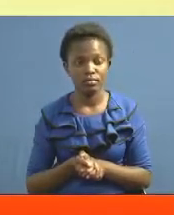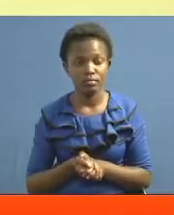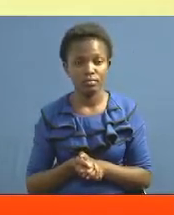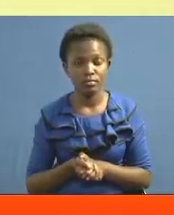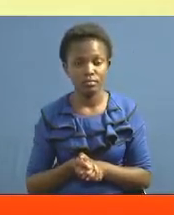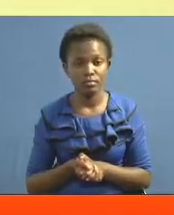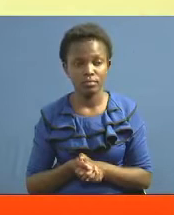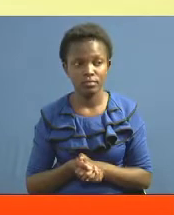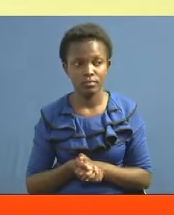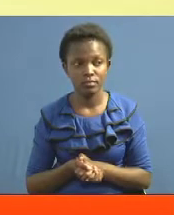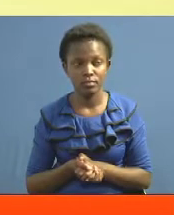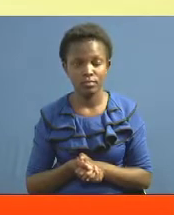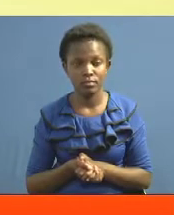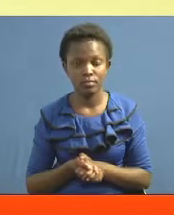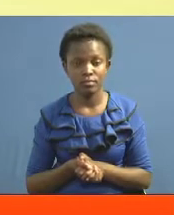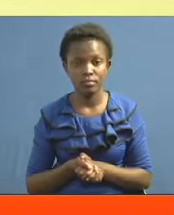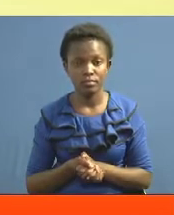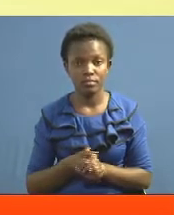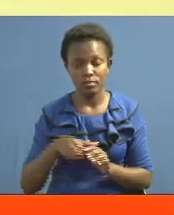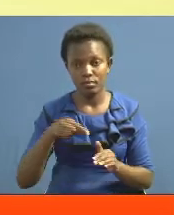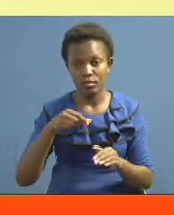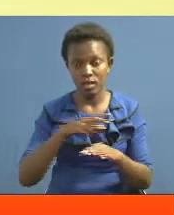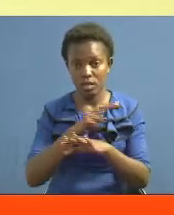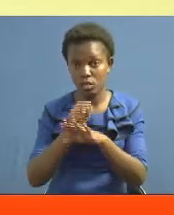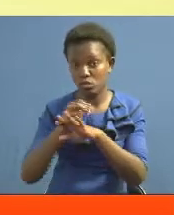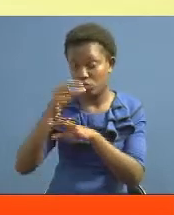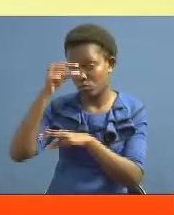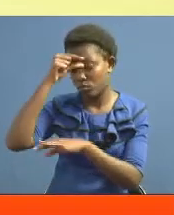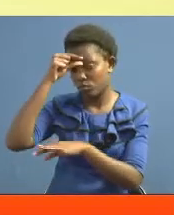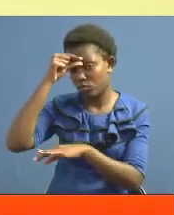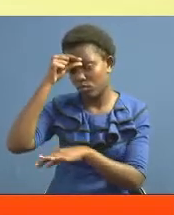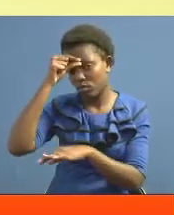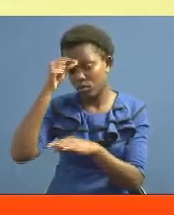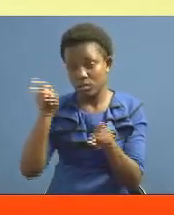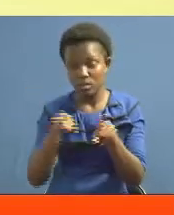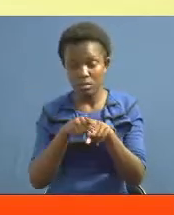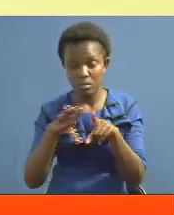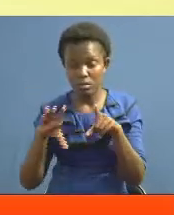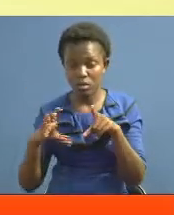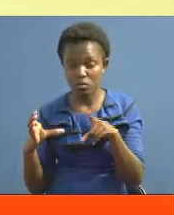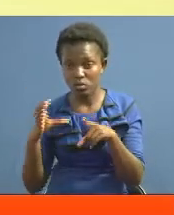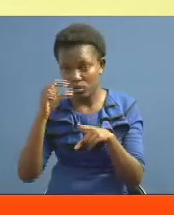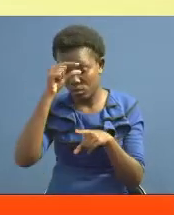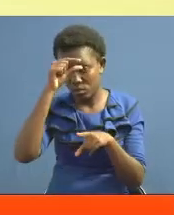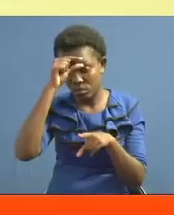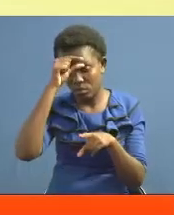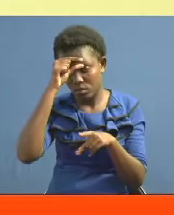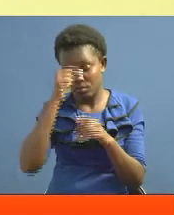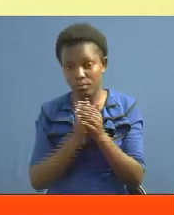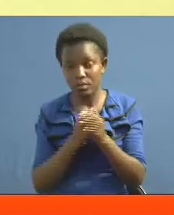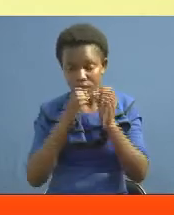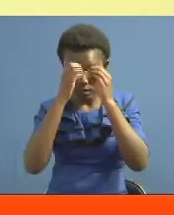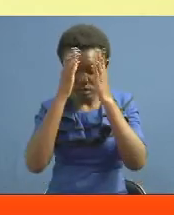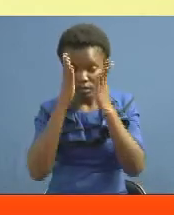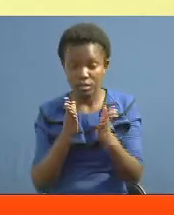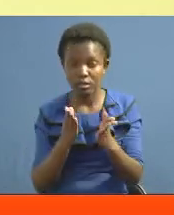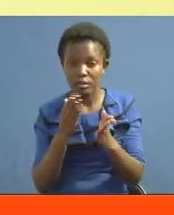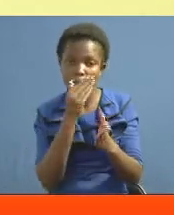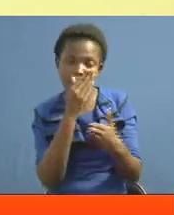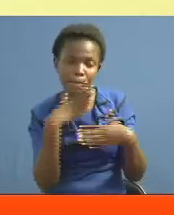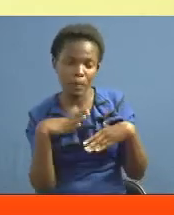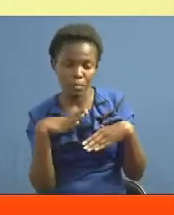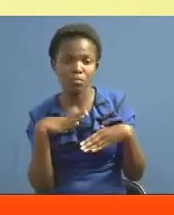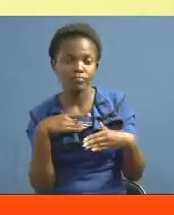COVID-19. Ningehimiza tu serikali kuu na serikali ya kaunti waelimishe watu kwa haraka sana, watu wachanjiwe hii sindano